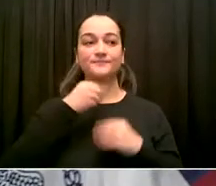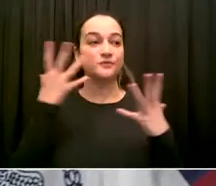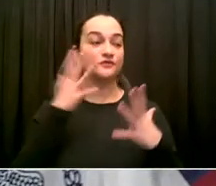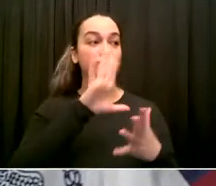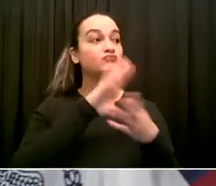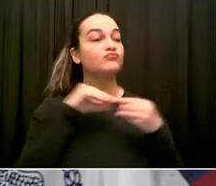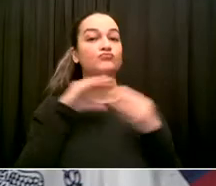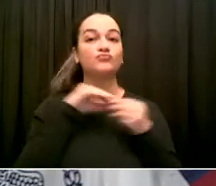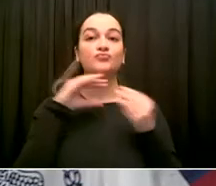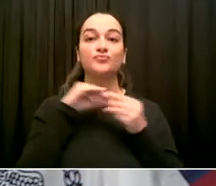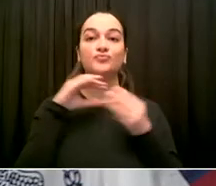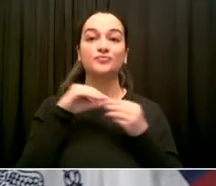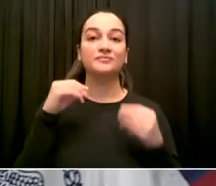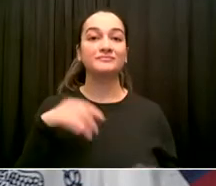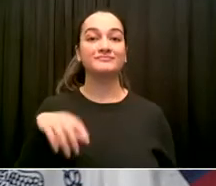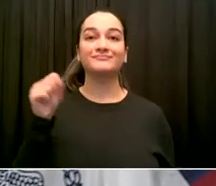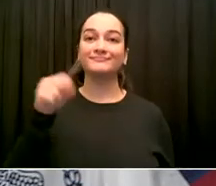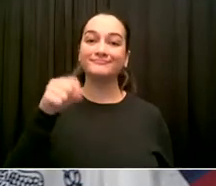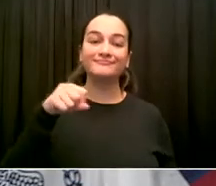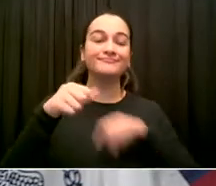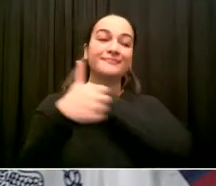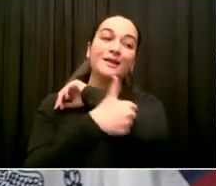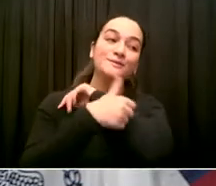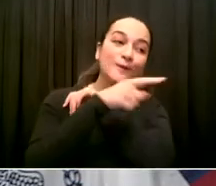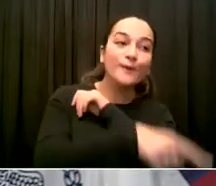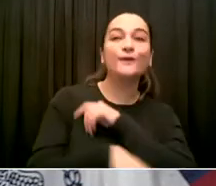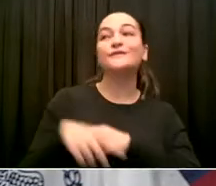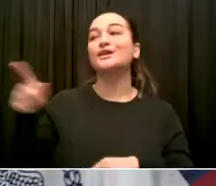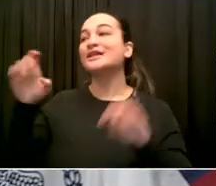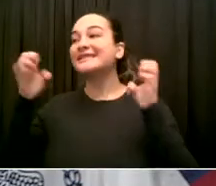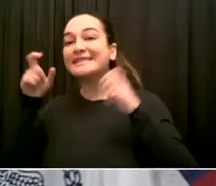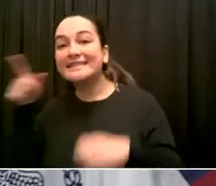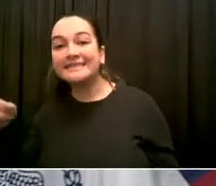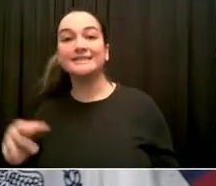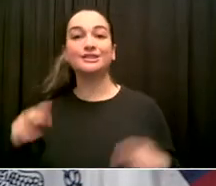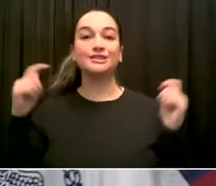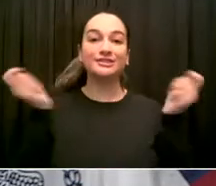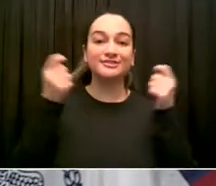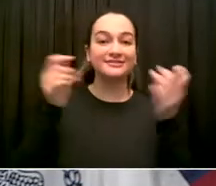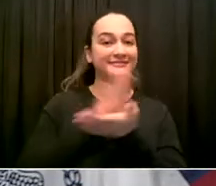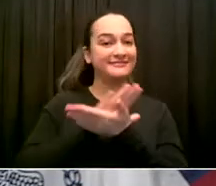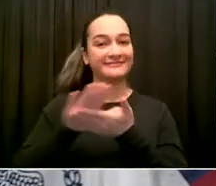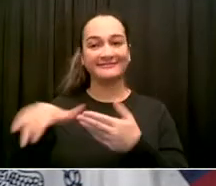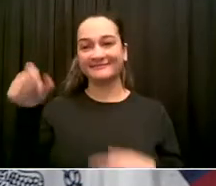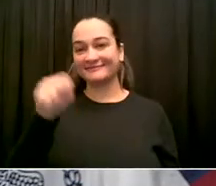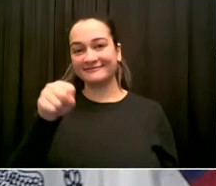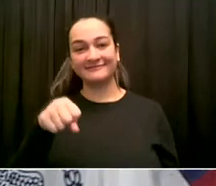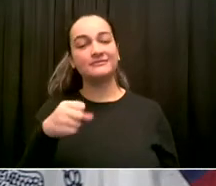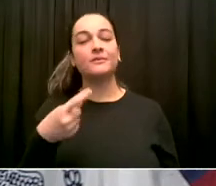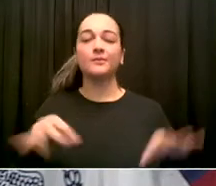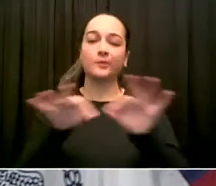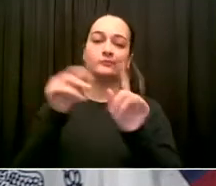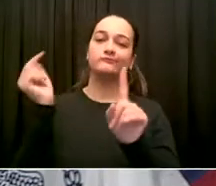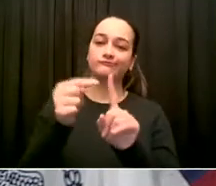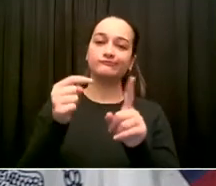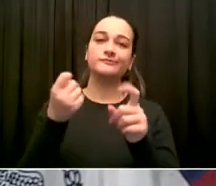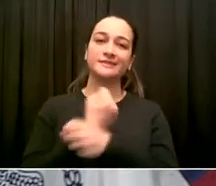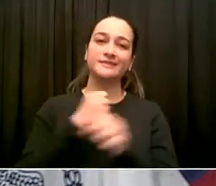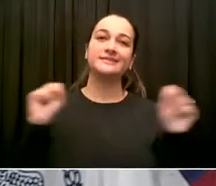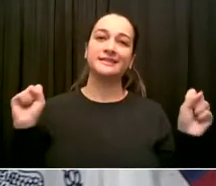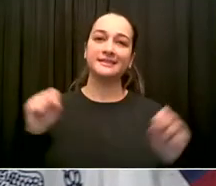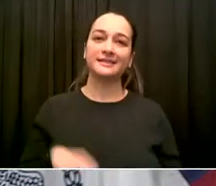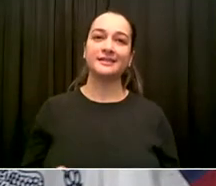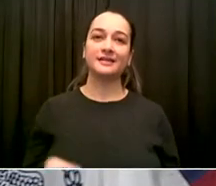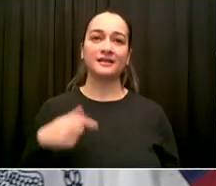all New Yorkers, but let's keep safe. And I like your analogy, your March Madness analogy. Play until the final buzzer